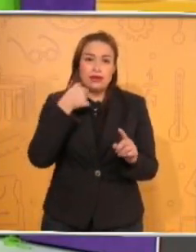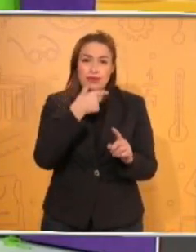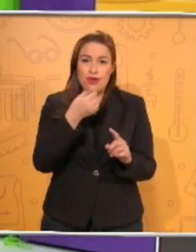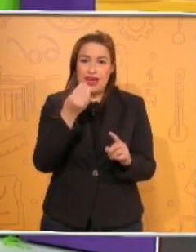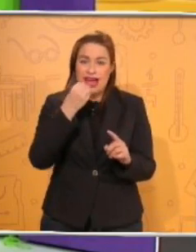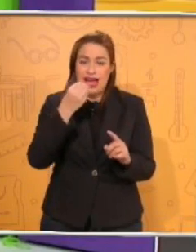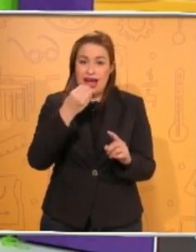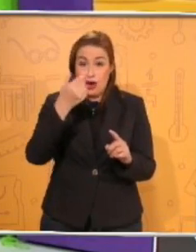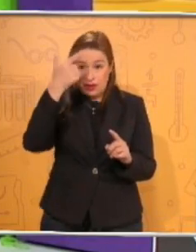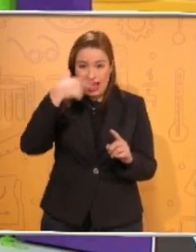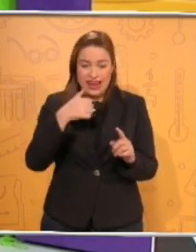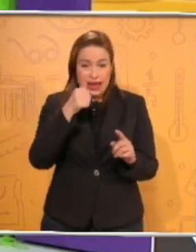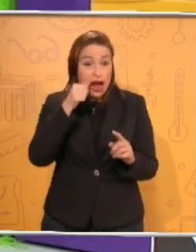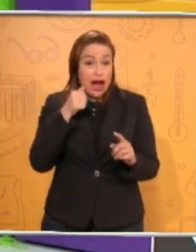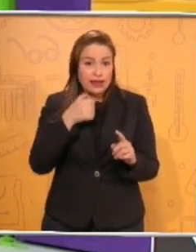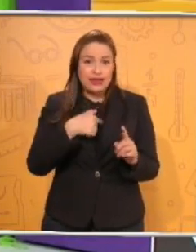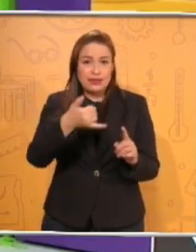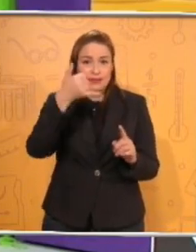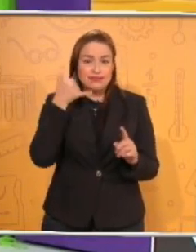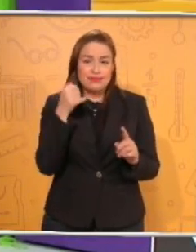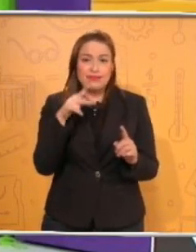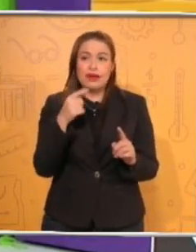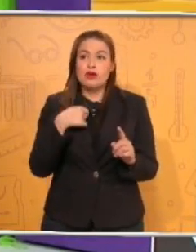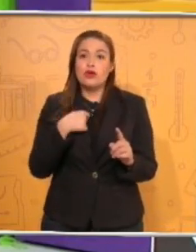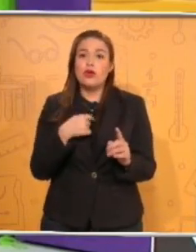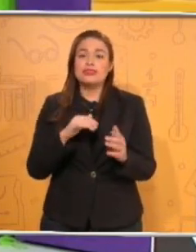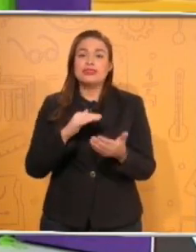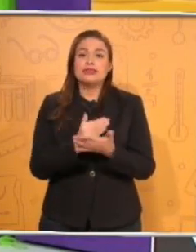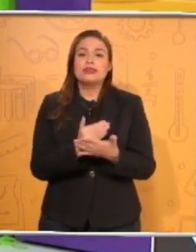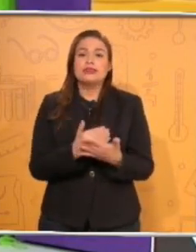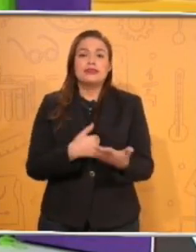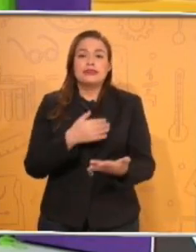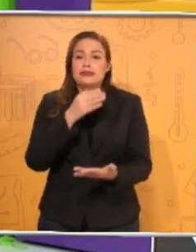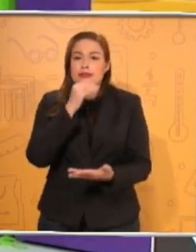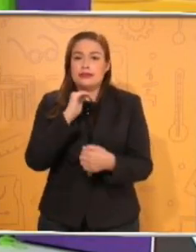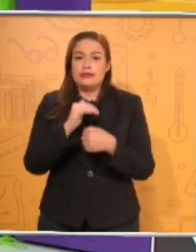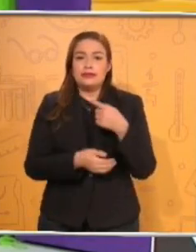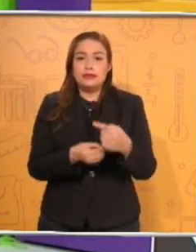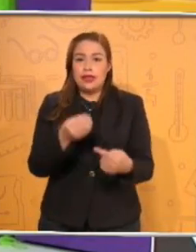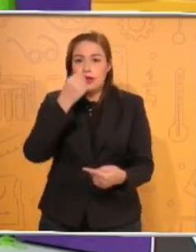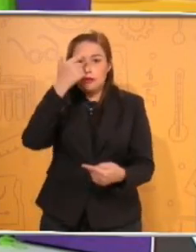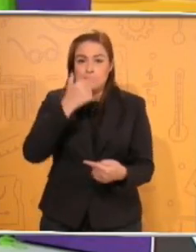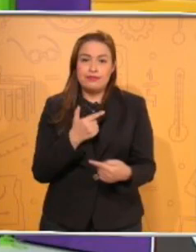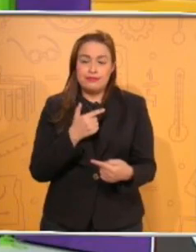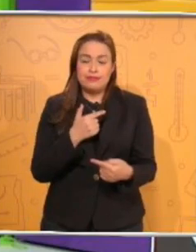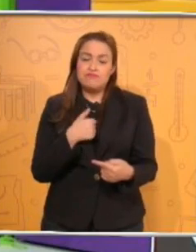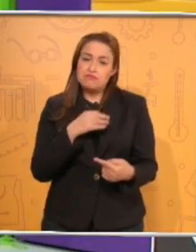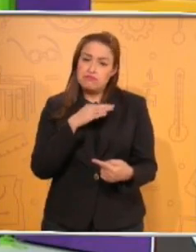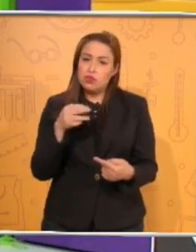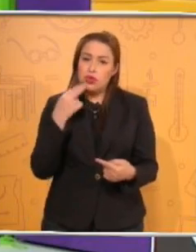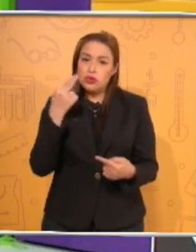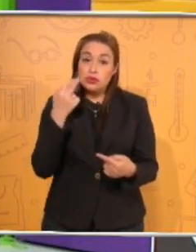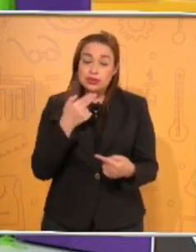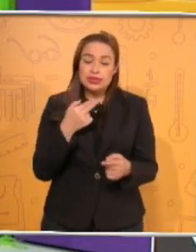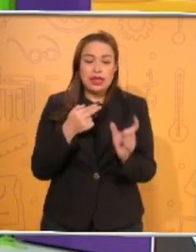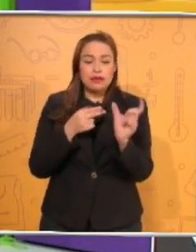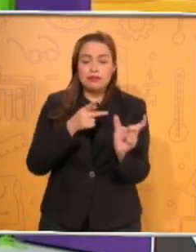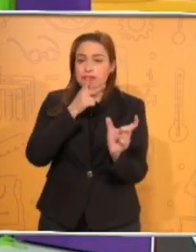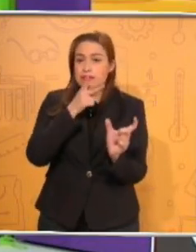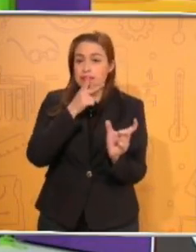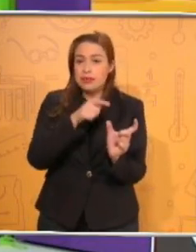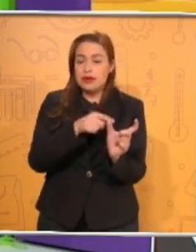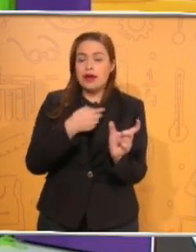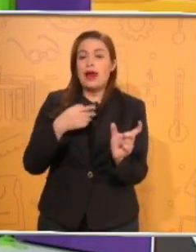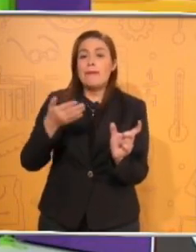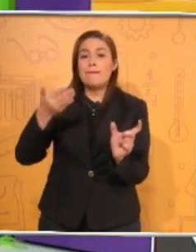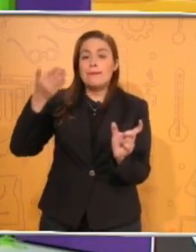in a expression, we can mix, we can use the past